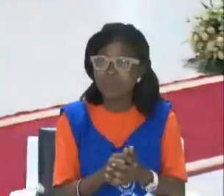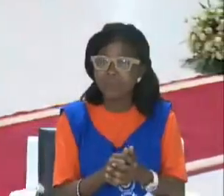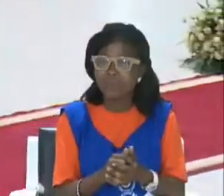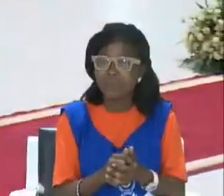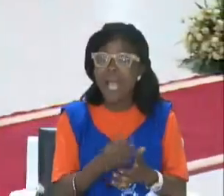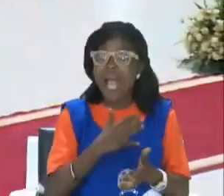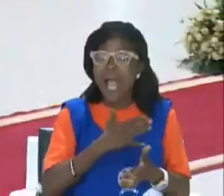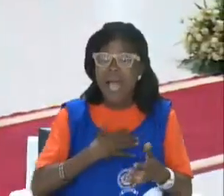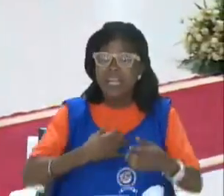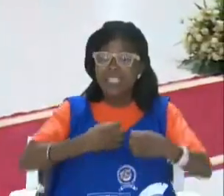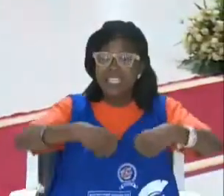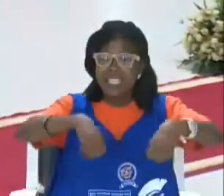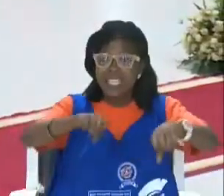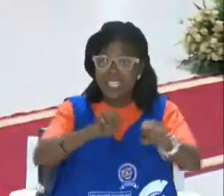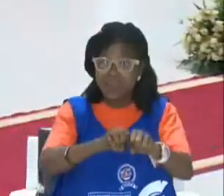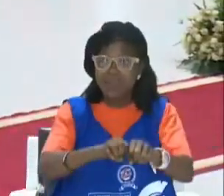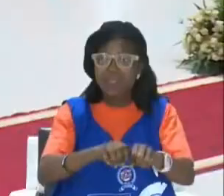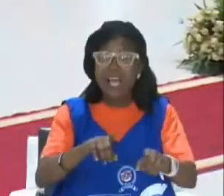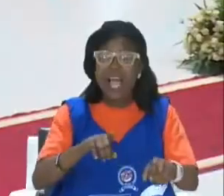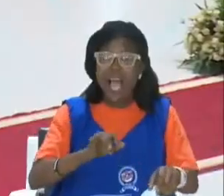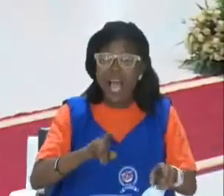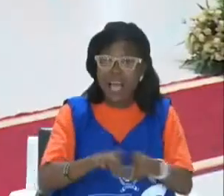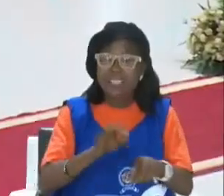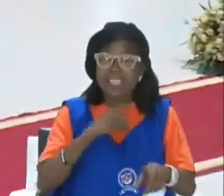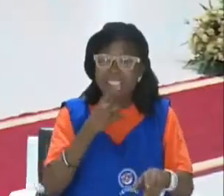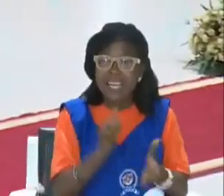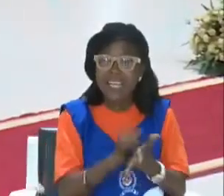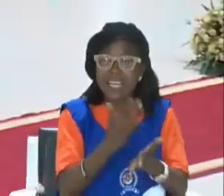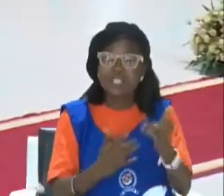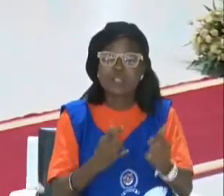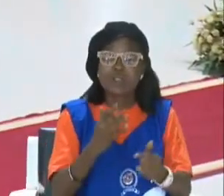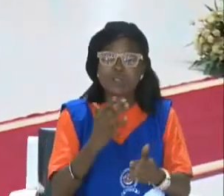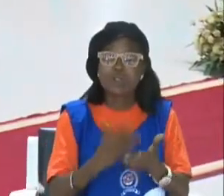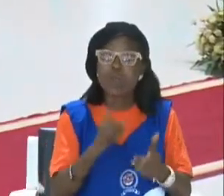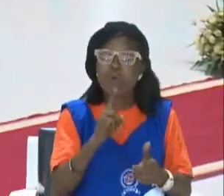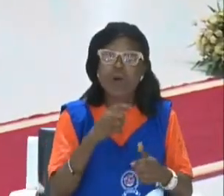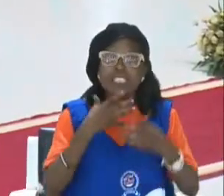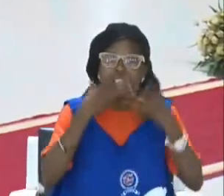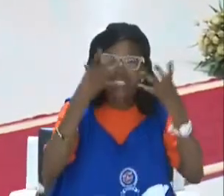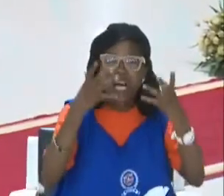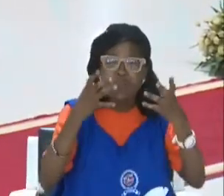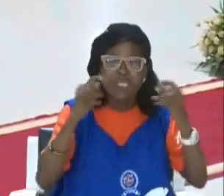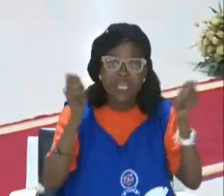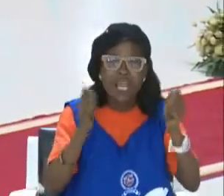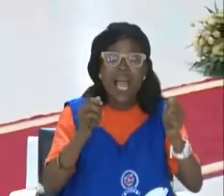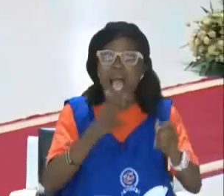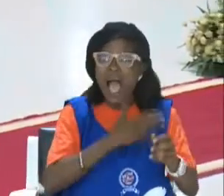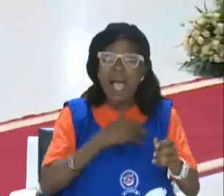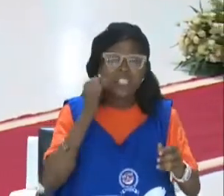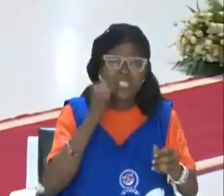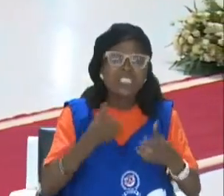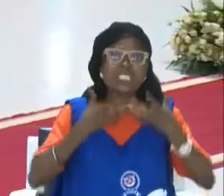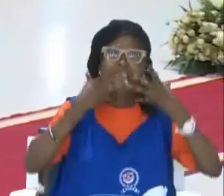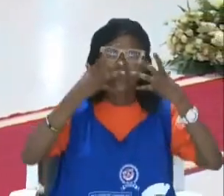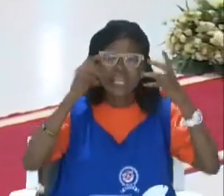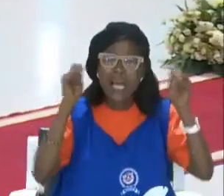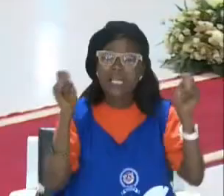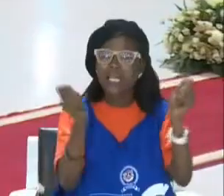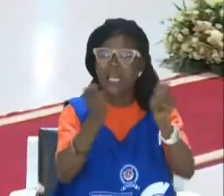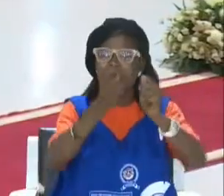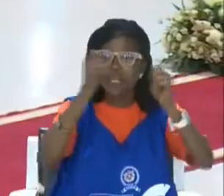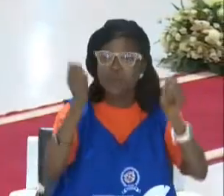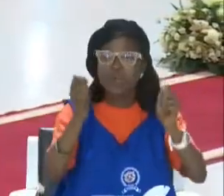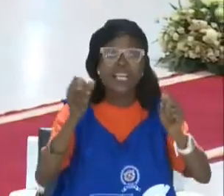And even as I said, let someone shout, as she shouted, hallelujah,